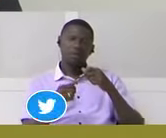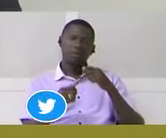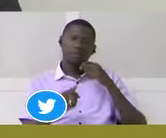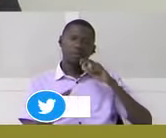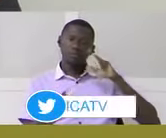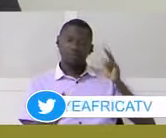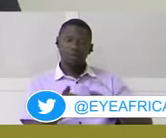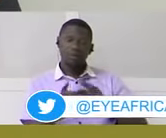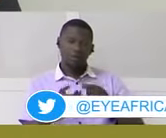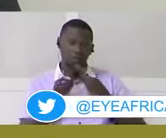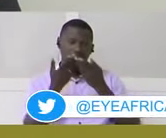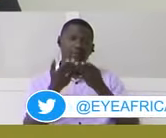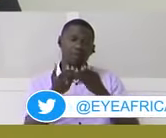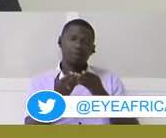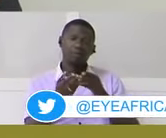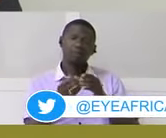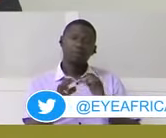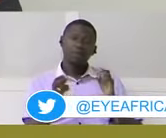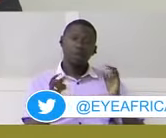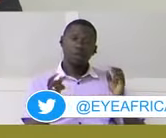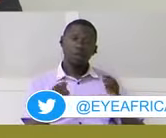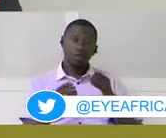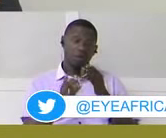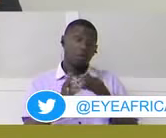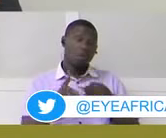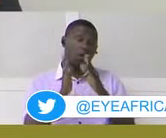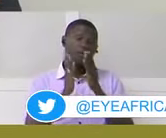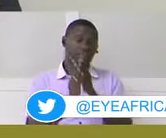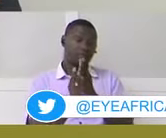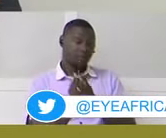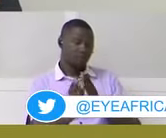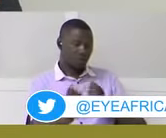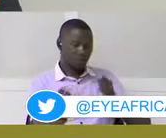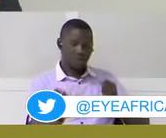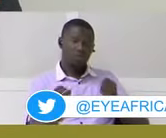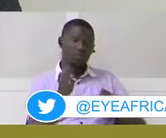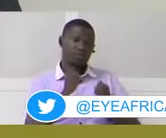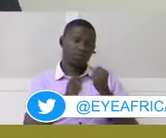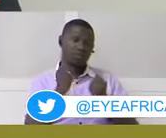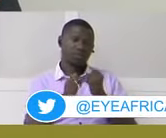the order of the convoy. Mbe hakilo bulandi la janin betentena.